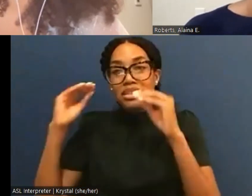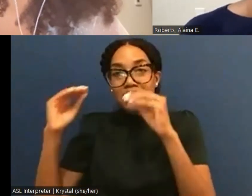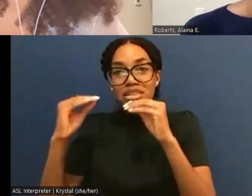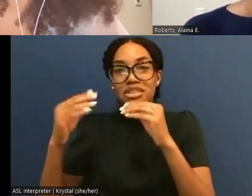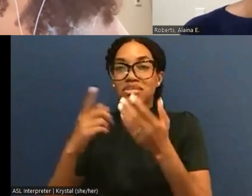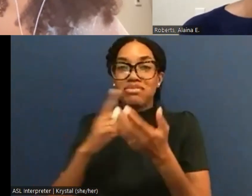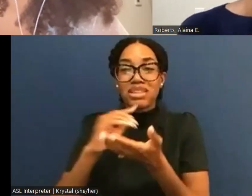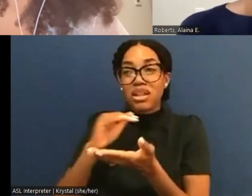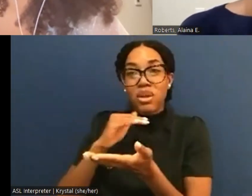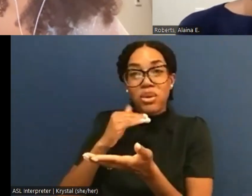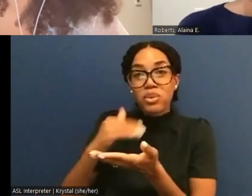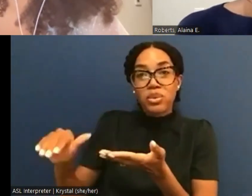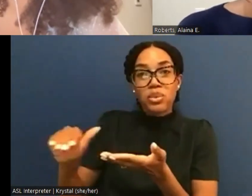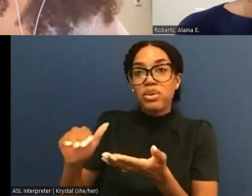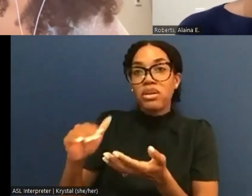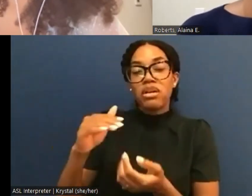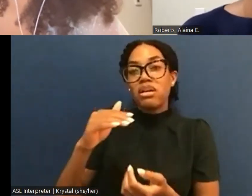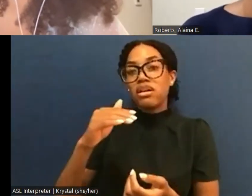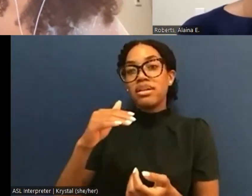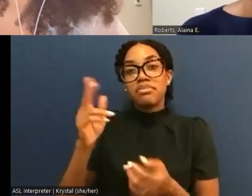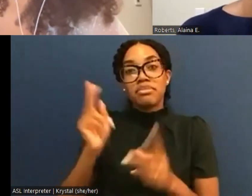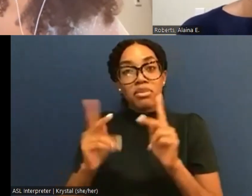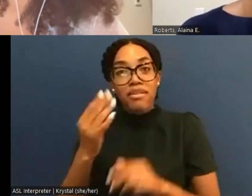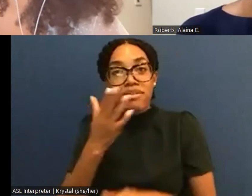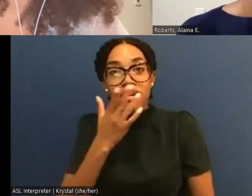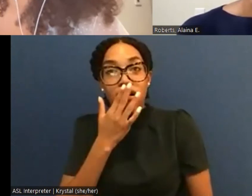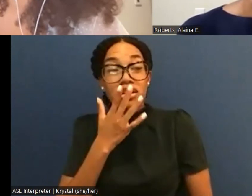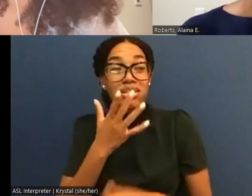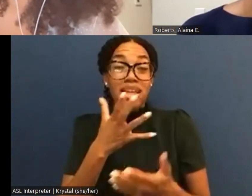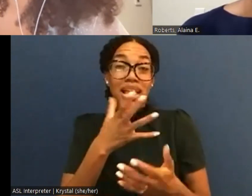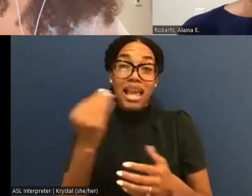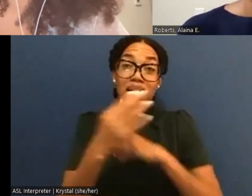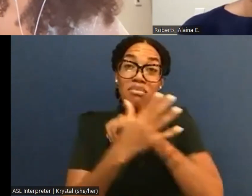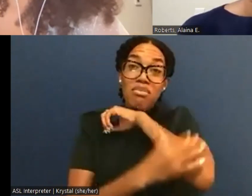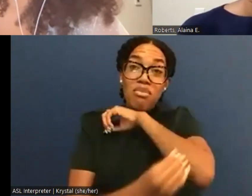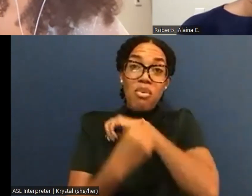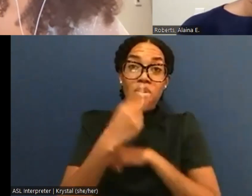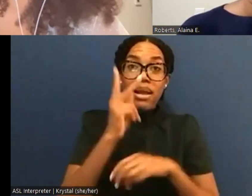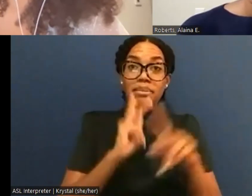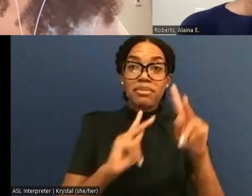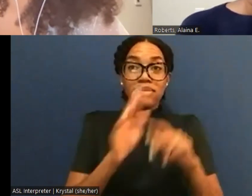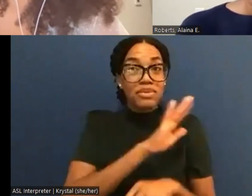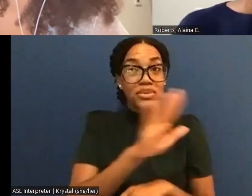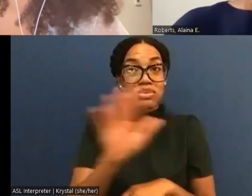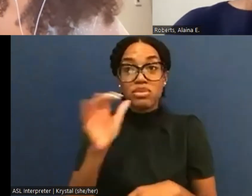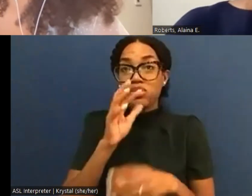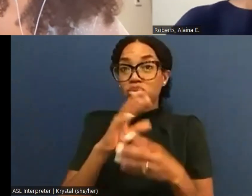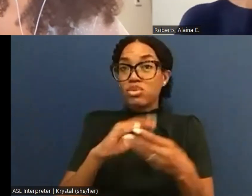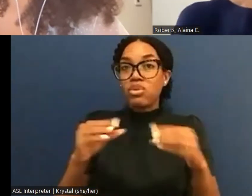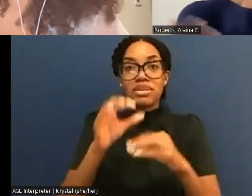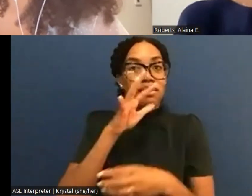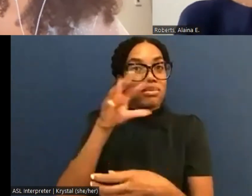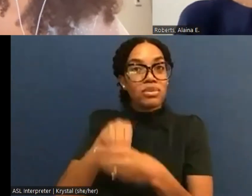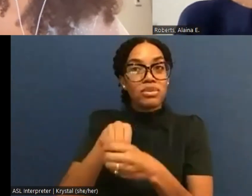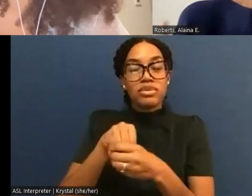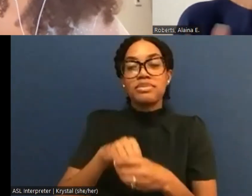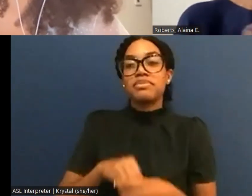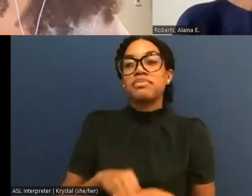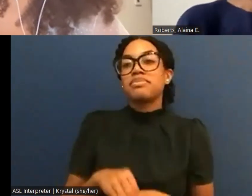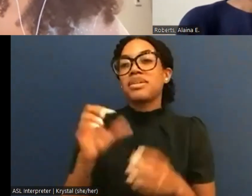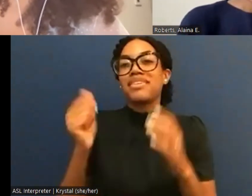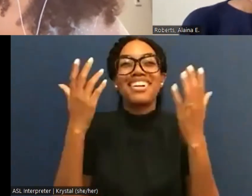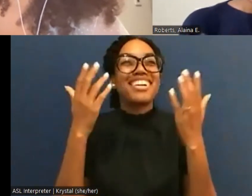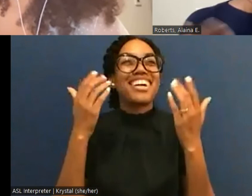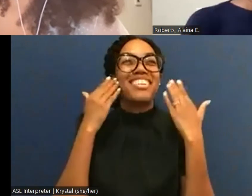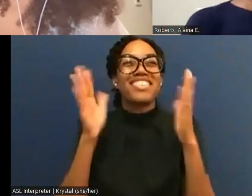of different kinds of inequality through, you know, economic hierarchies. So that, you know, I don't know how to